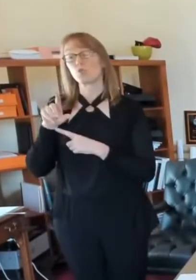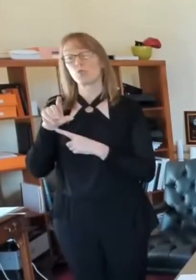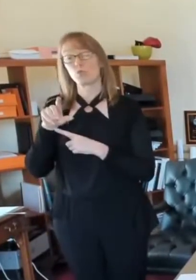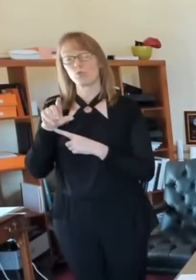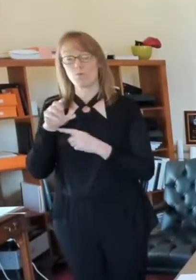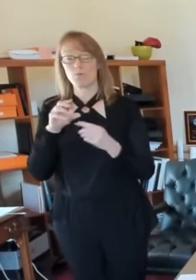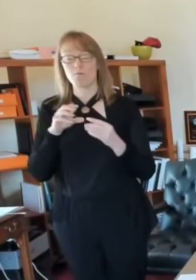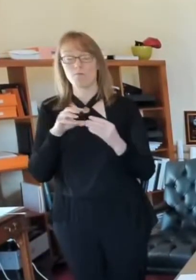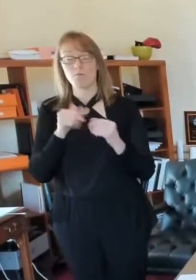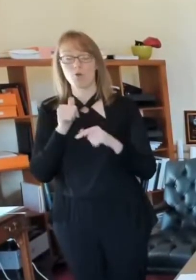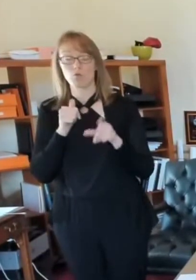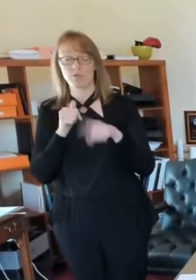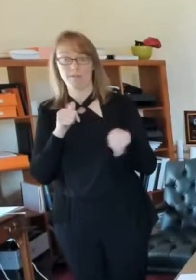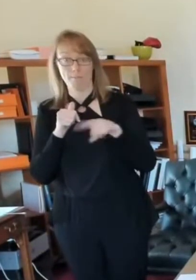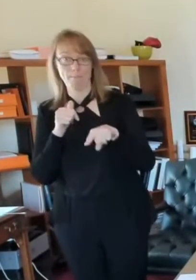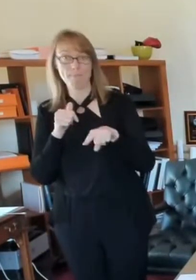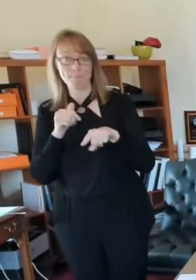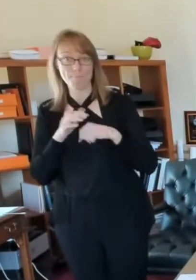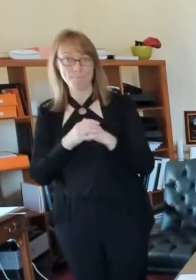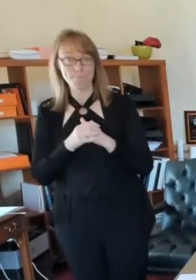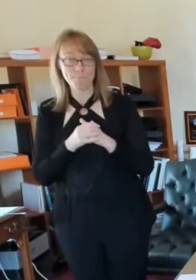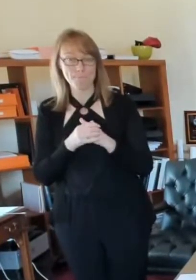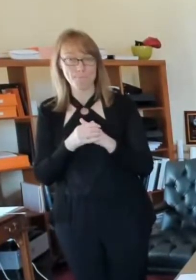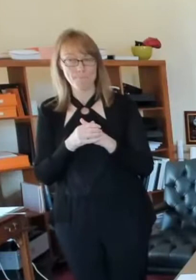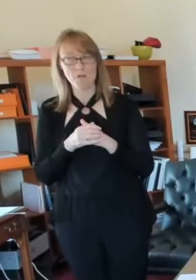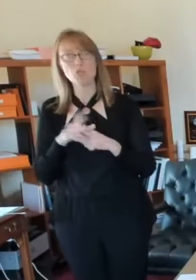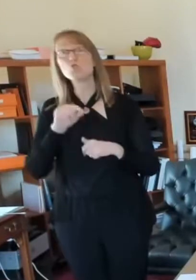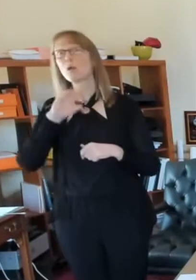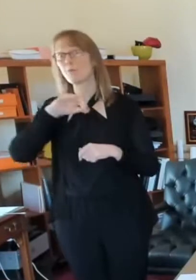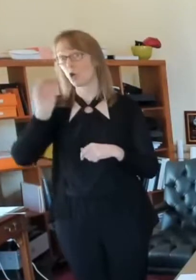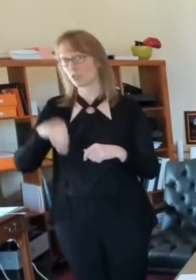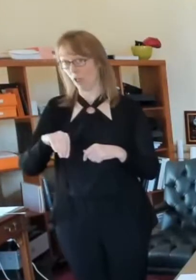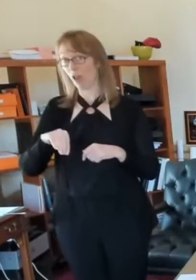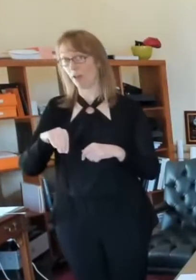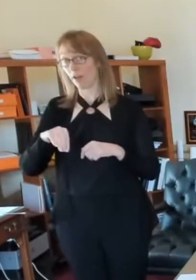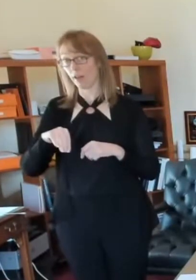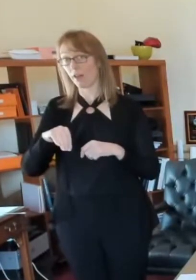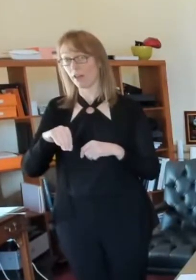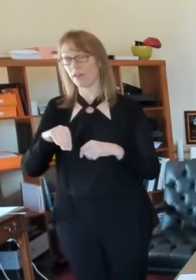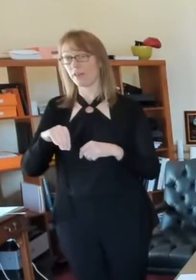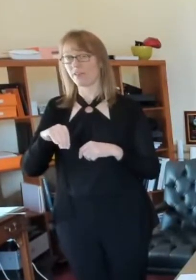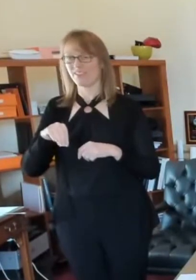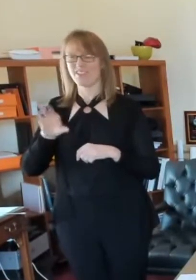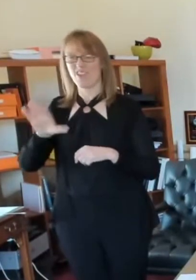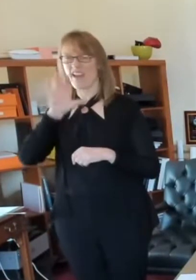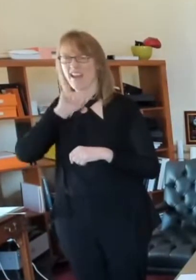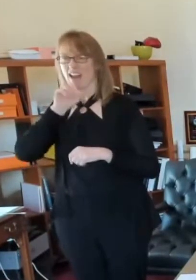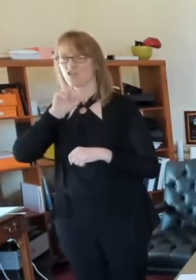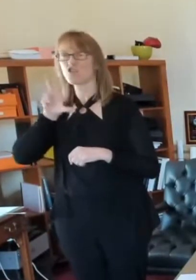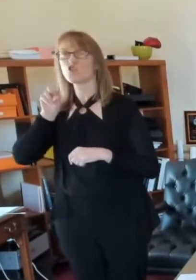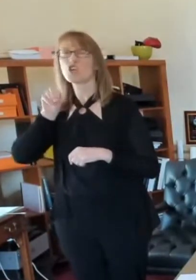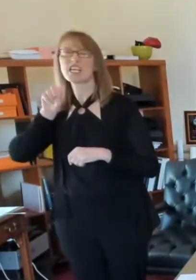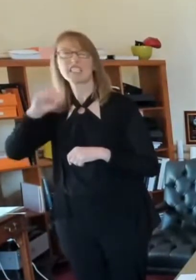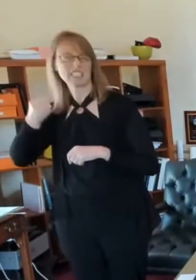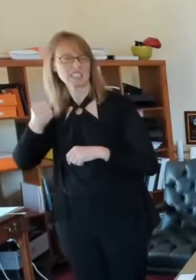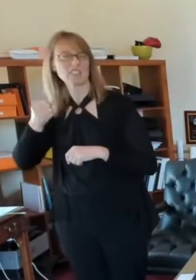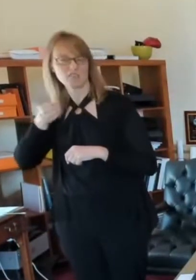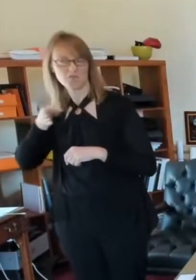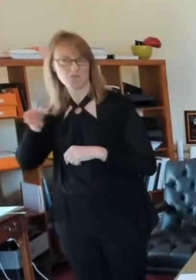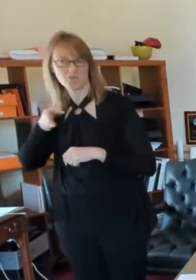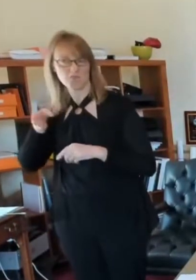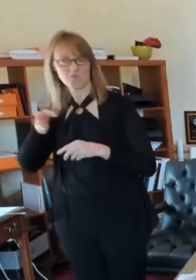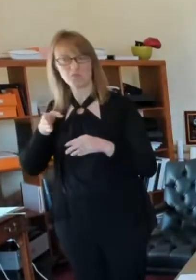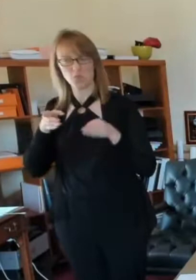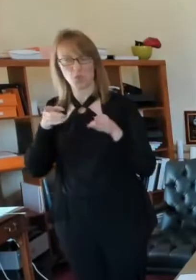positive cases in the city of St. Louis, we're talking about here, are people in their 30s. So that hasn't changed in a couple of months.